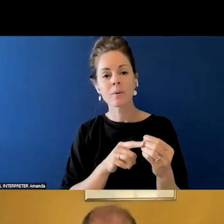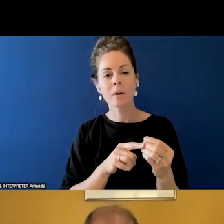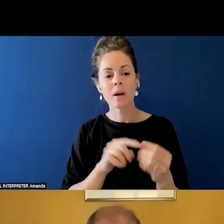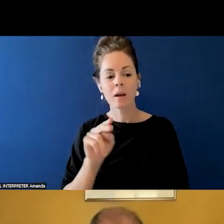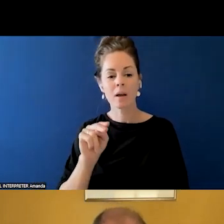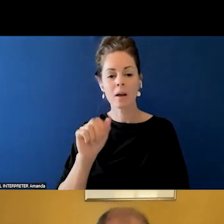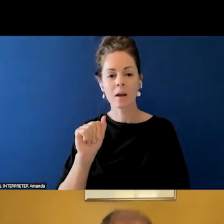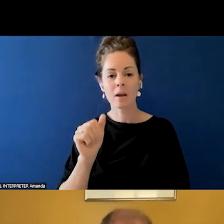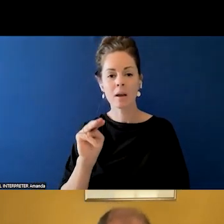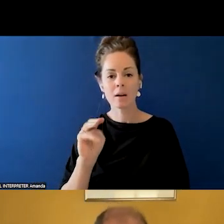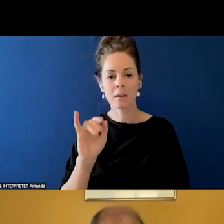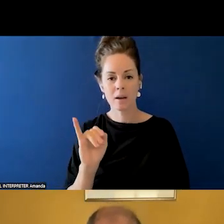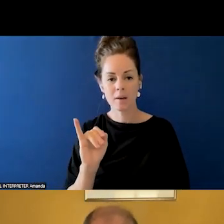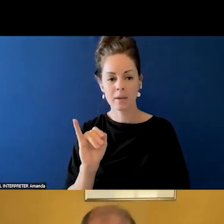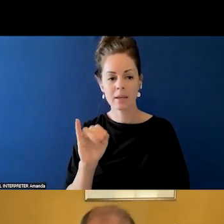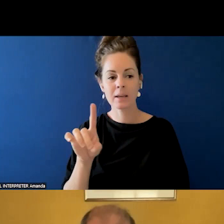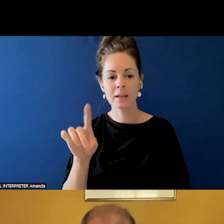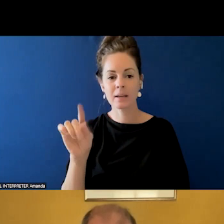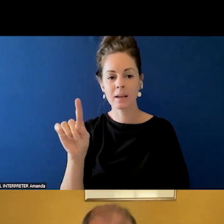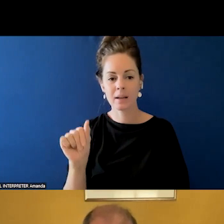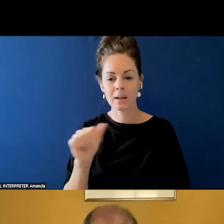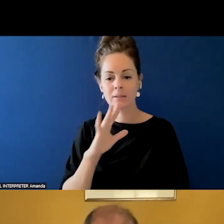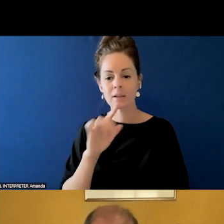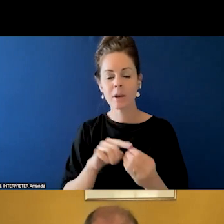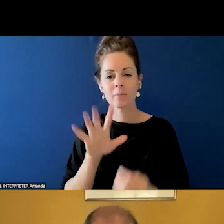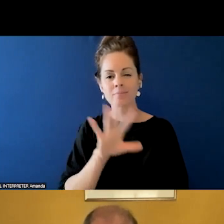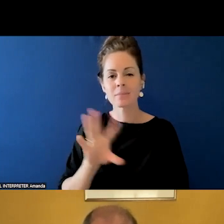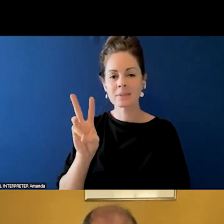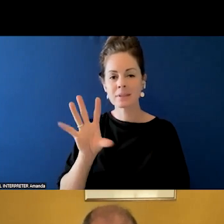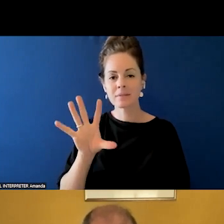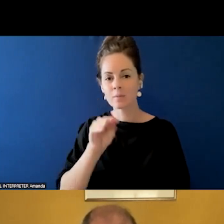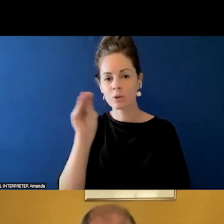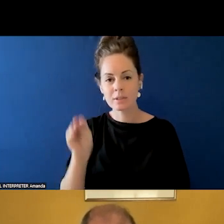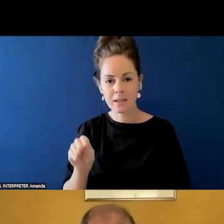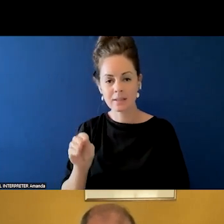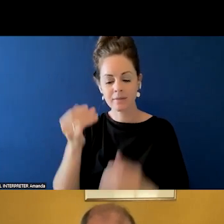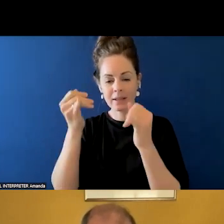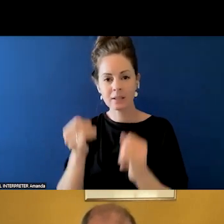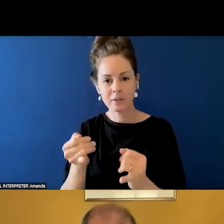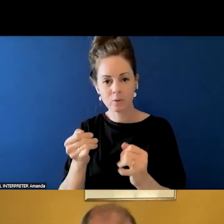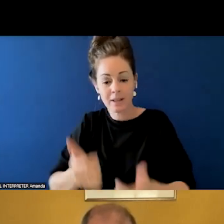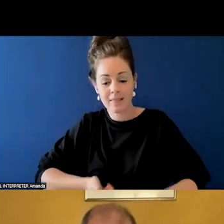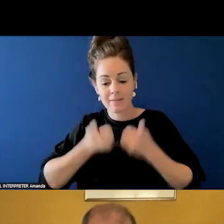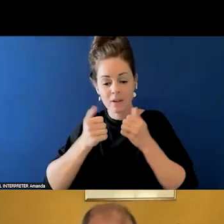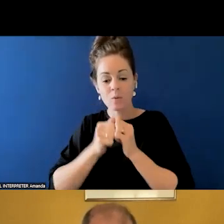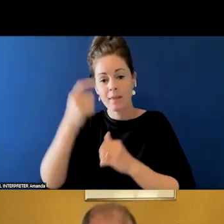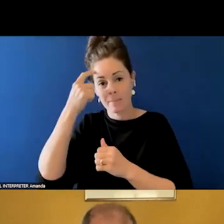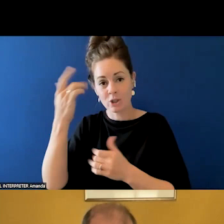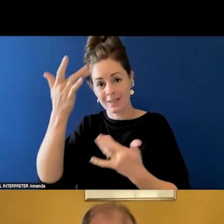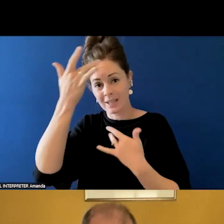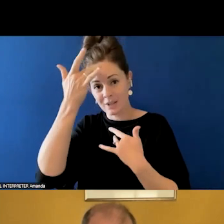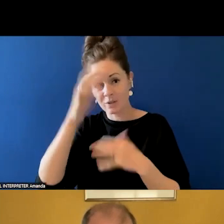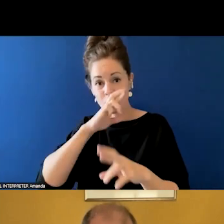NAMI, the NAMI data that talks about 65% of individuals living with mental illness reporting that